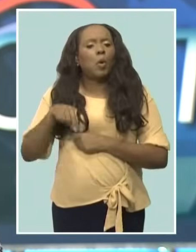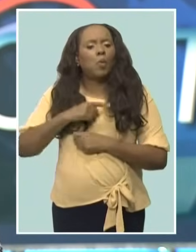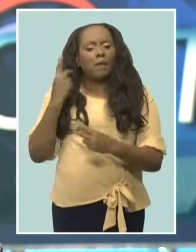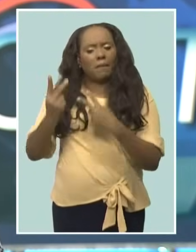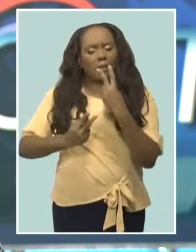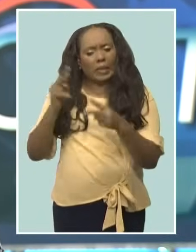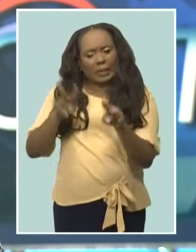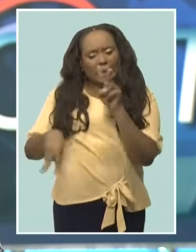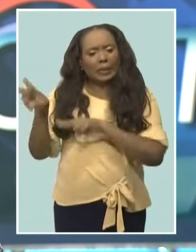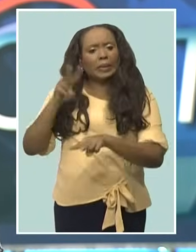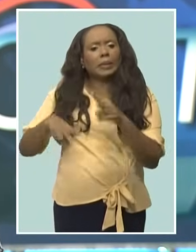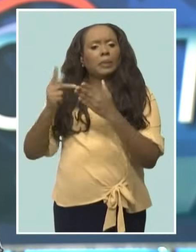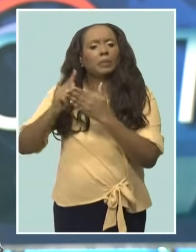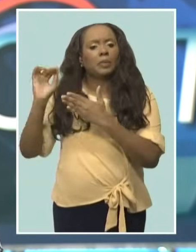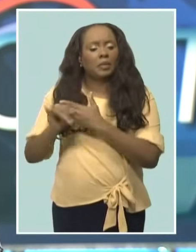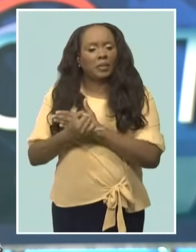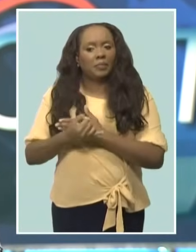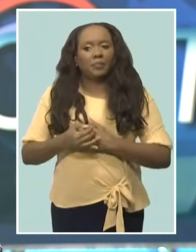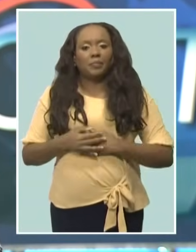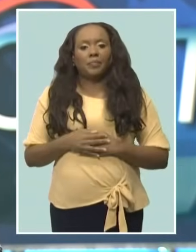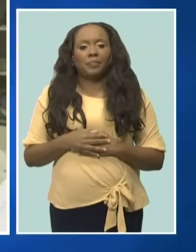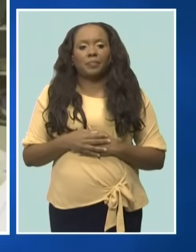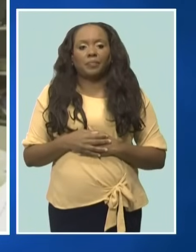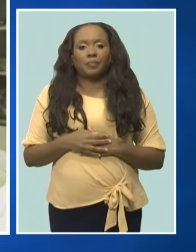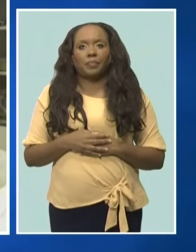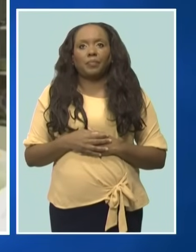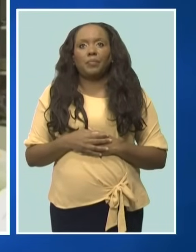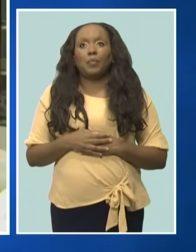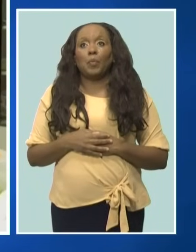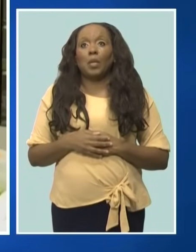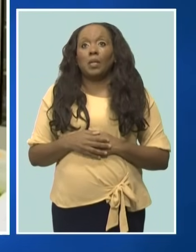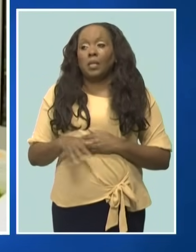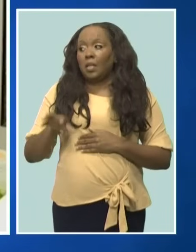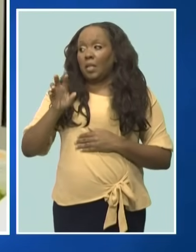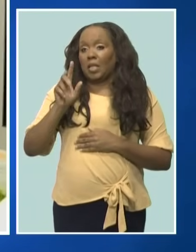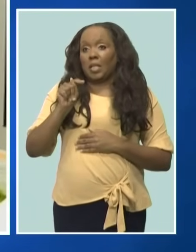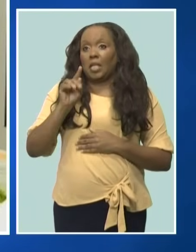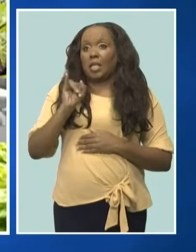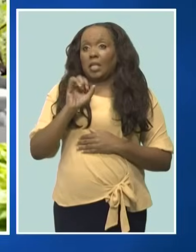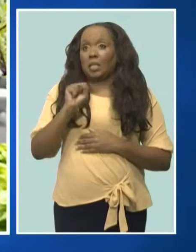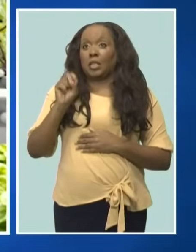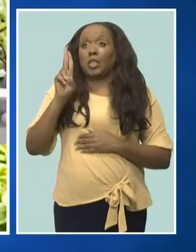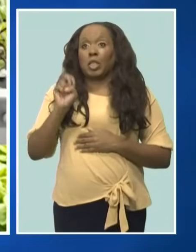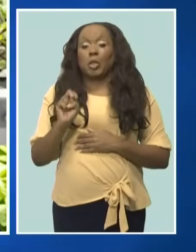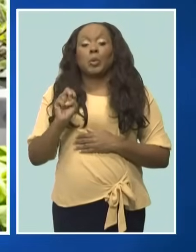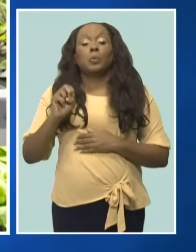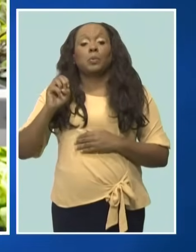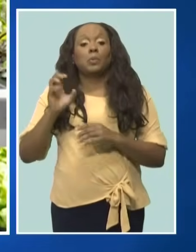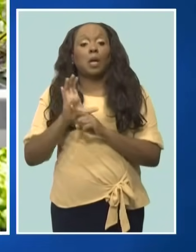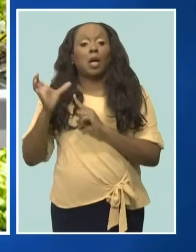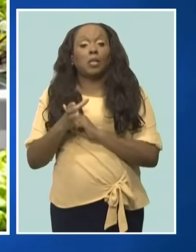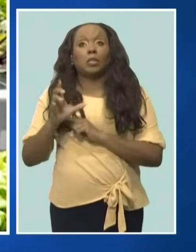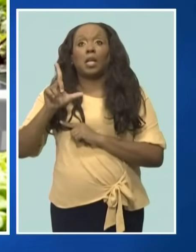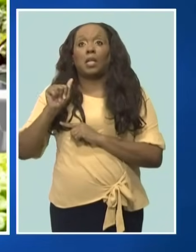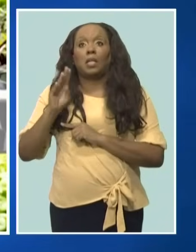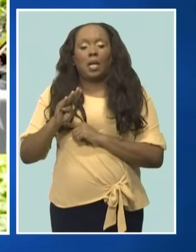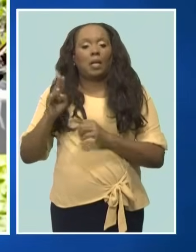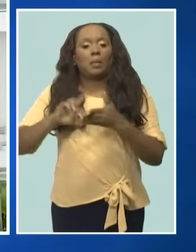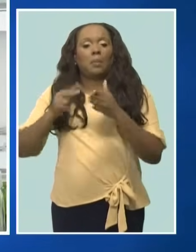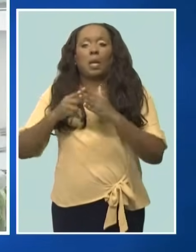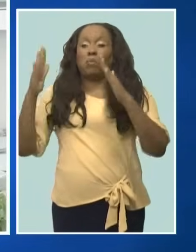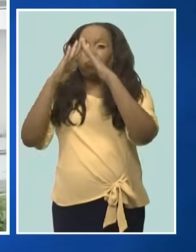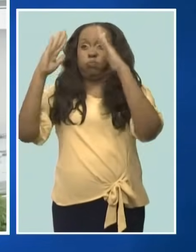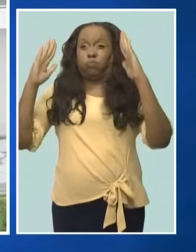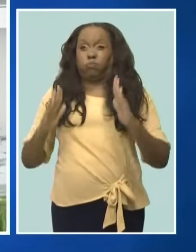get an update on the project. Tissue Culture Lab is a building where little plants are grown in a climate chamber